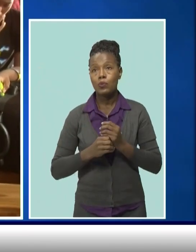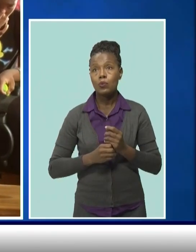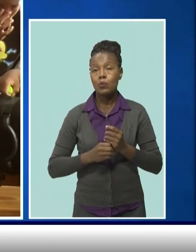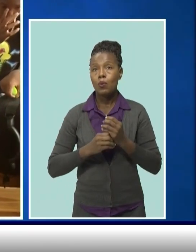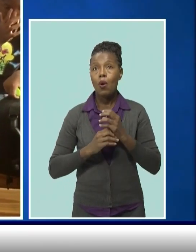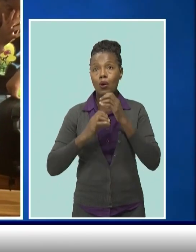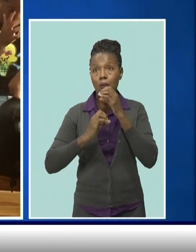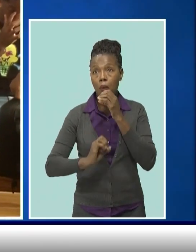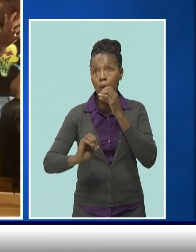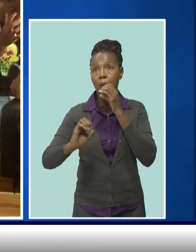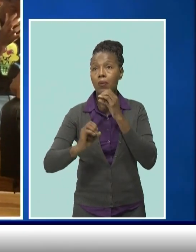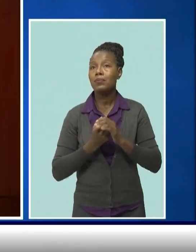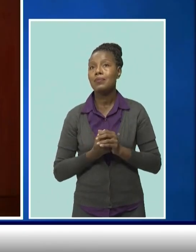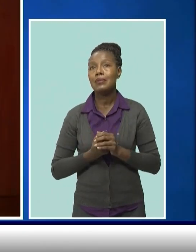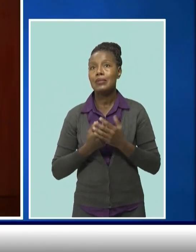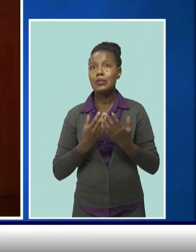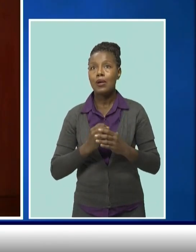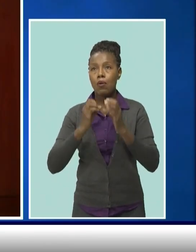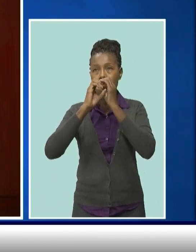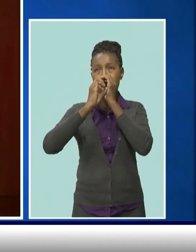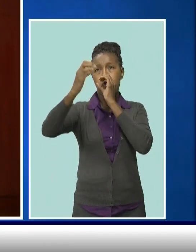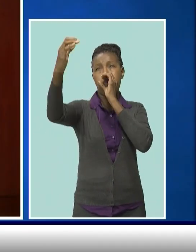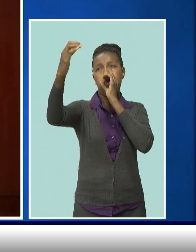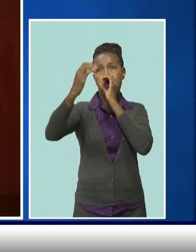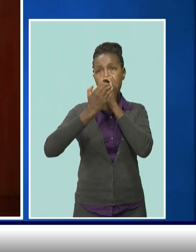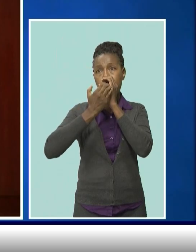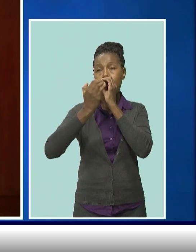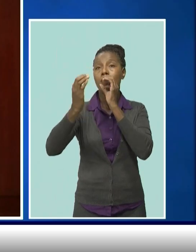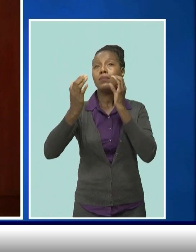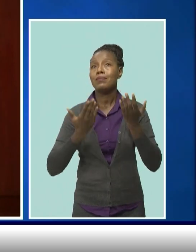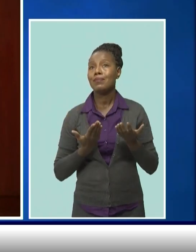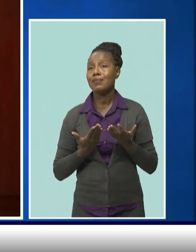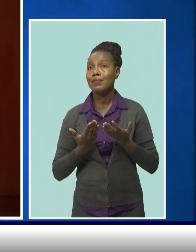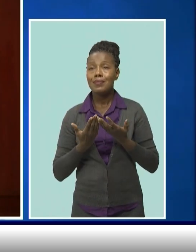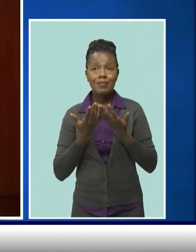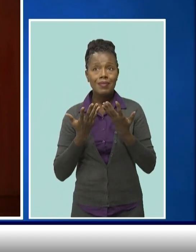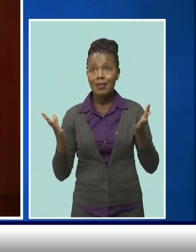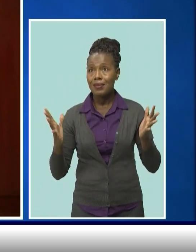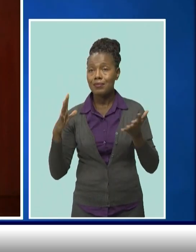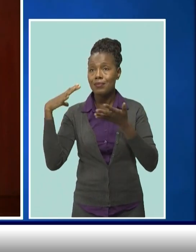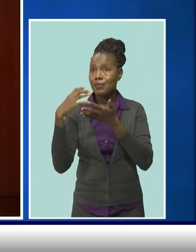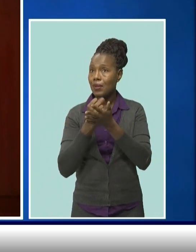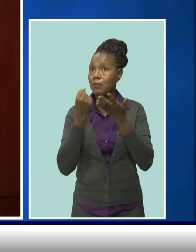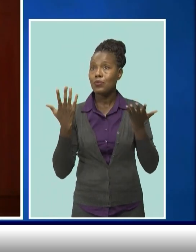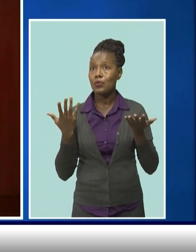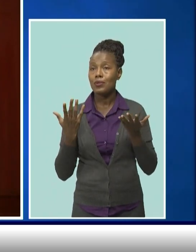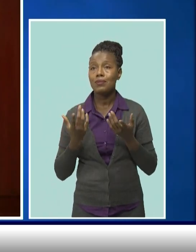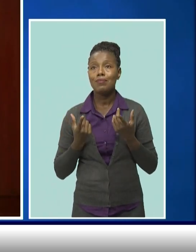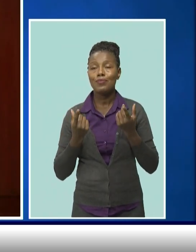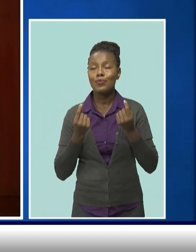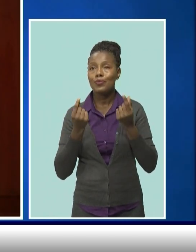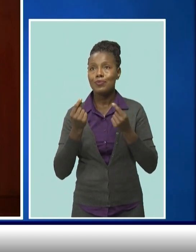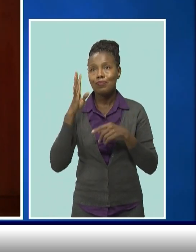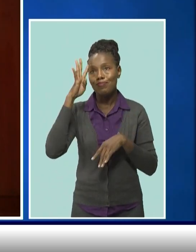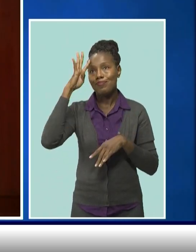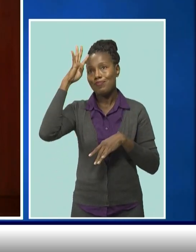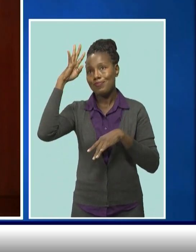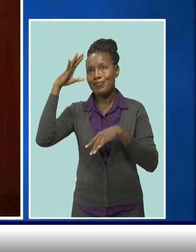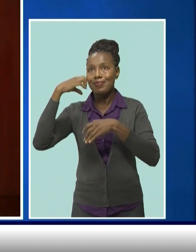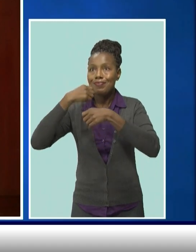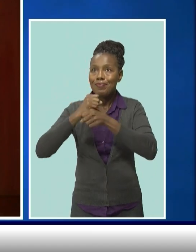Weatherhead, or a trumpet like Mr. Jelani, right? But just to have an opportunity to create. Music is